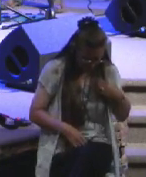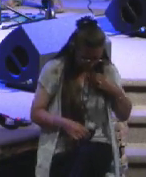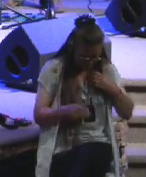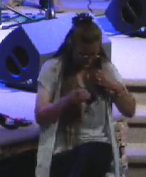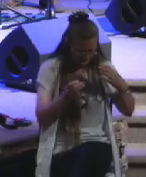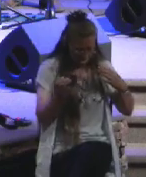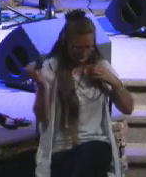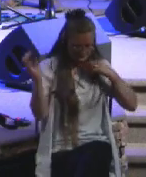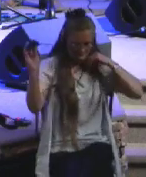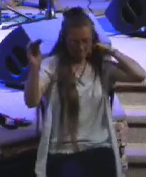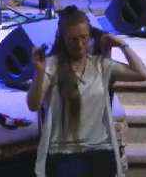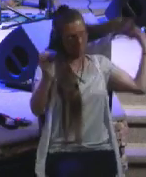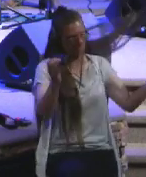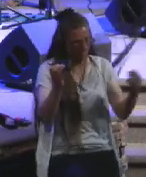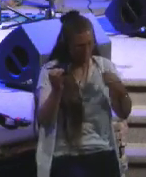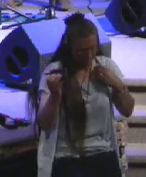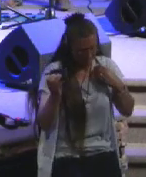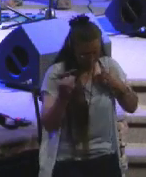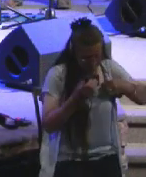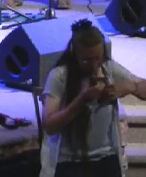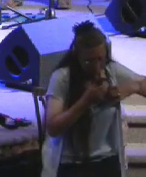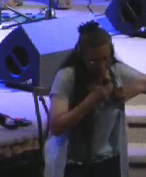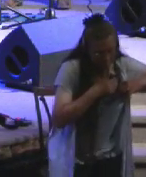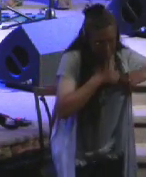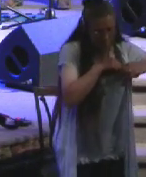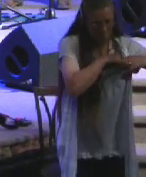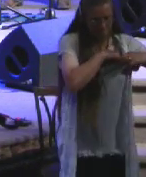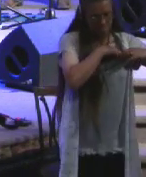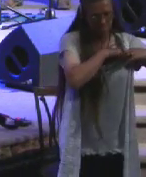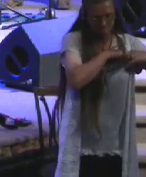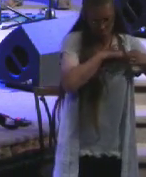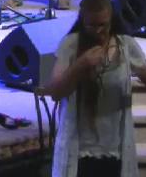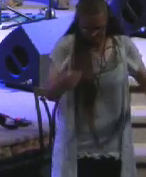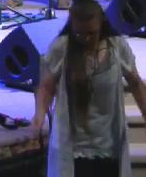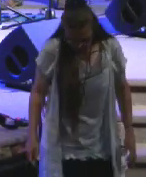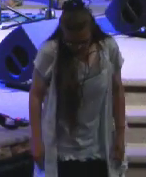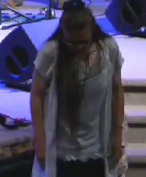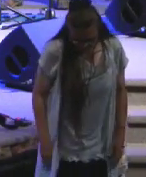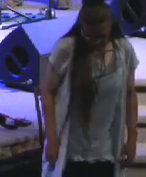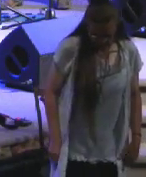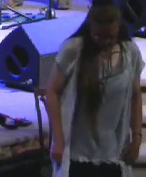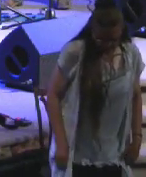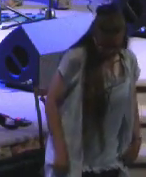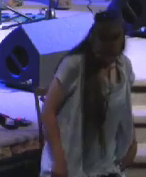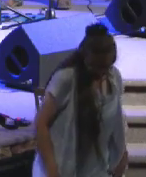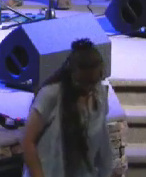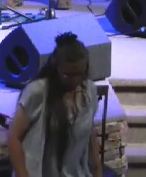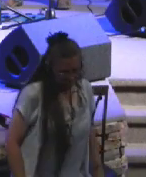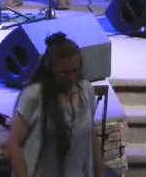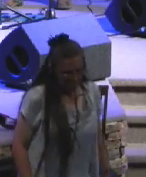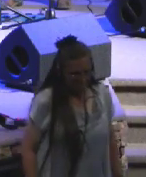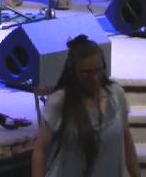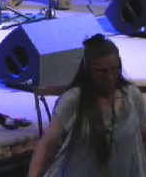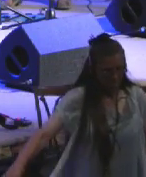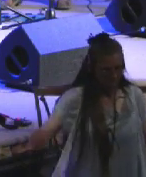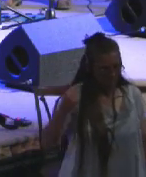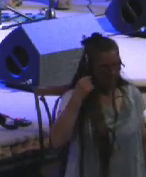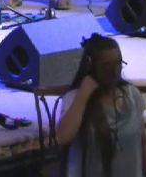now, my altar workers, step out right now from where you're at. All my staff, I want you to step out where you're at and come down here.